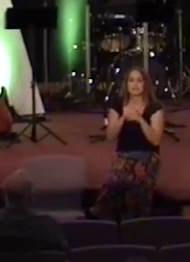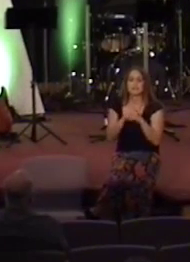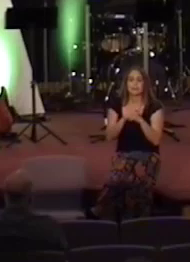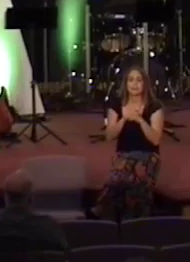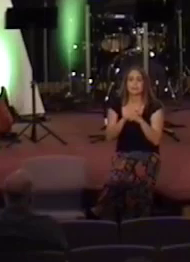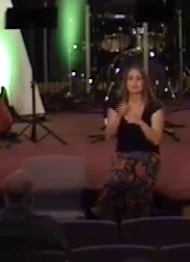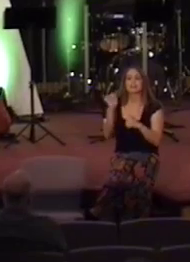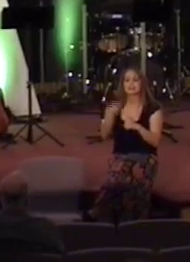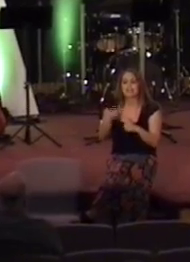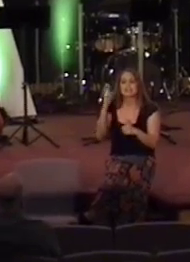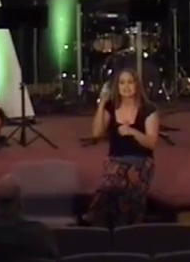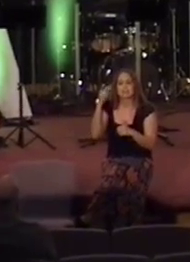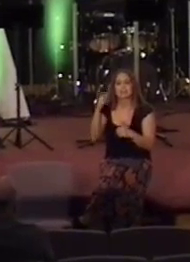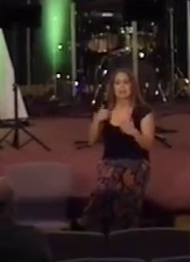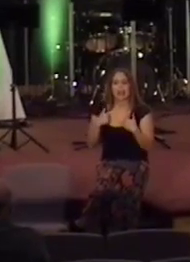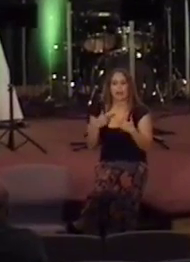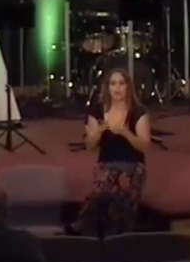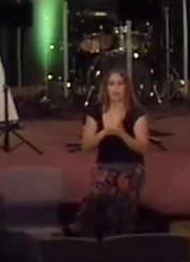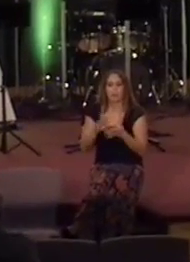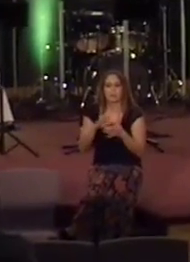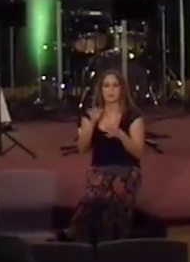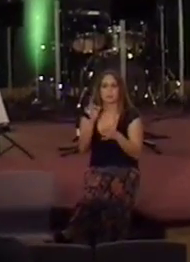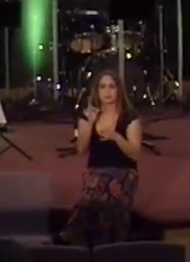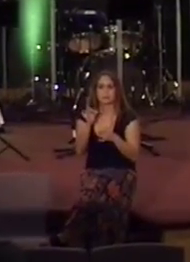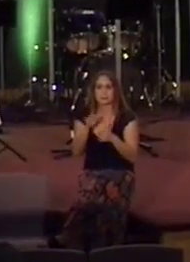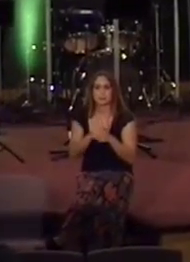That's why you have the Holy Spirit.